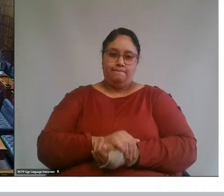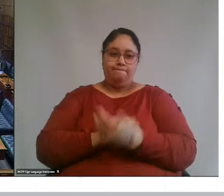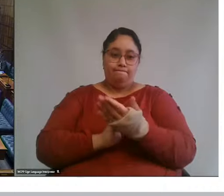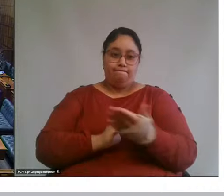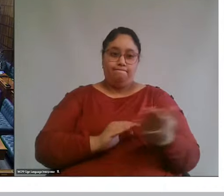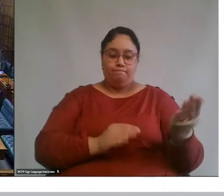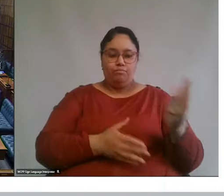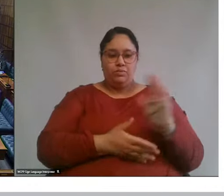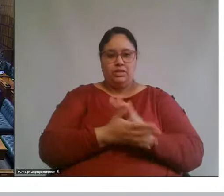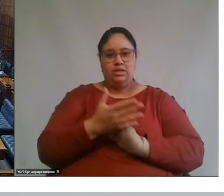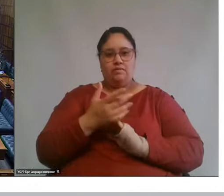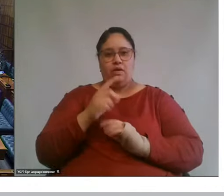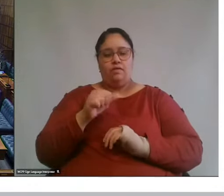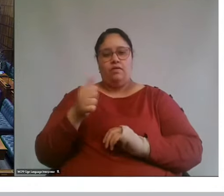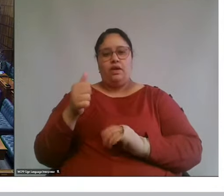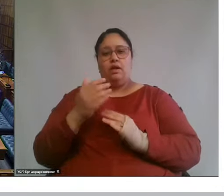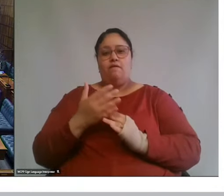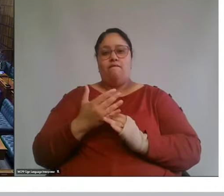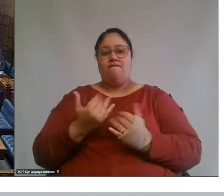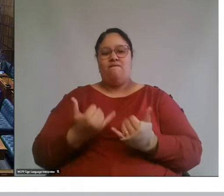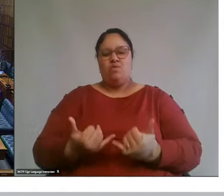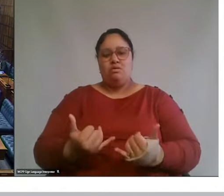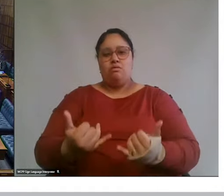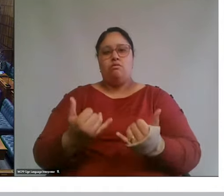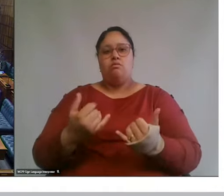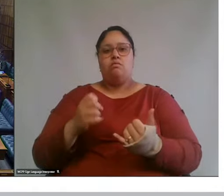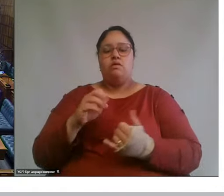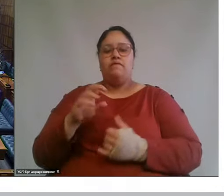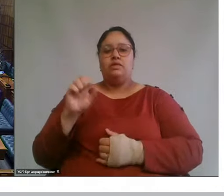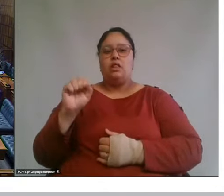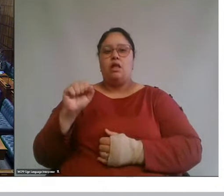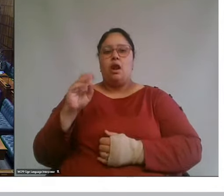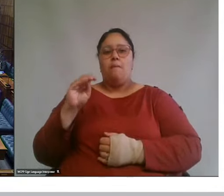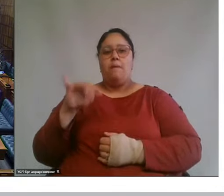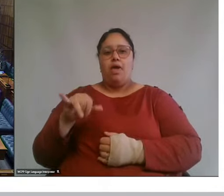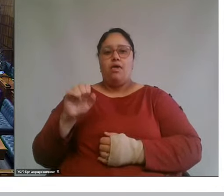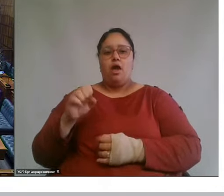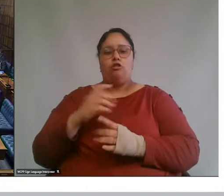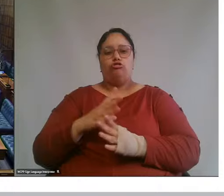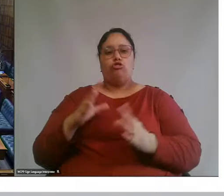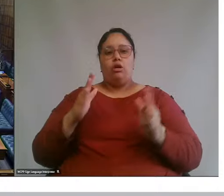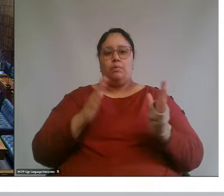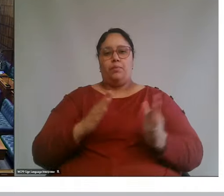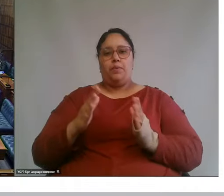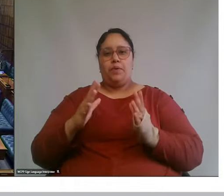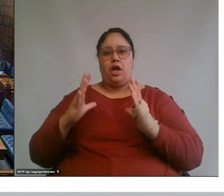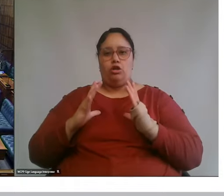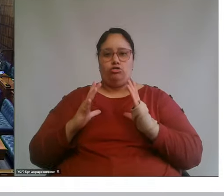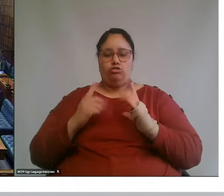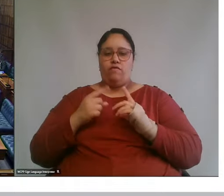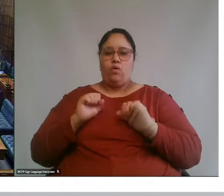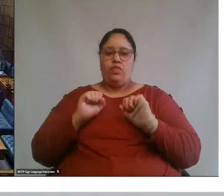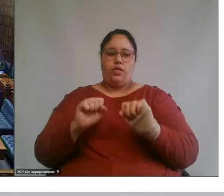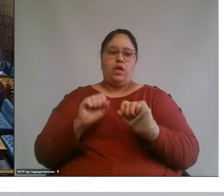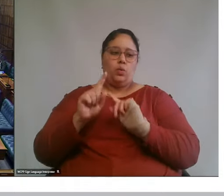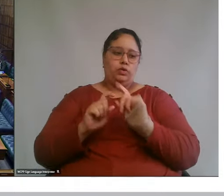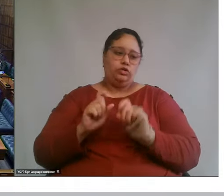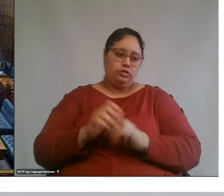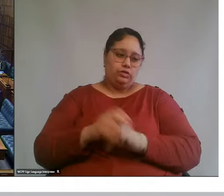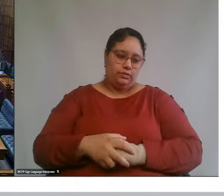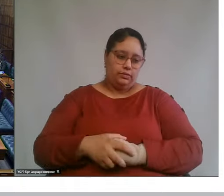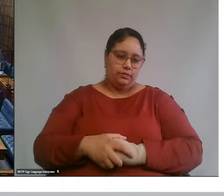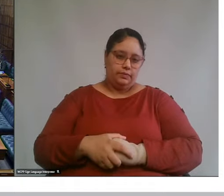so long um and then in the meantime if Sana Bay can start preparing um for their